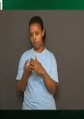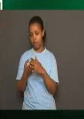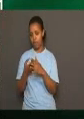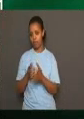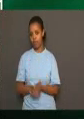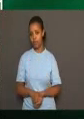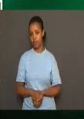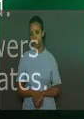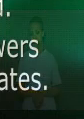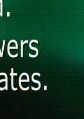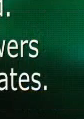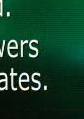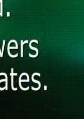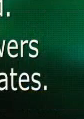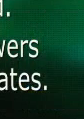Begin.